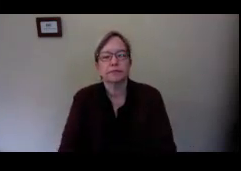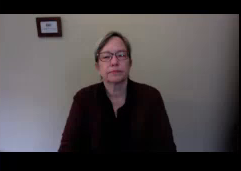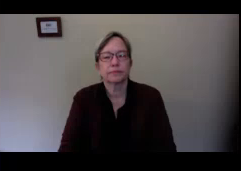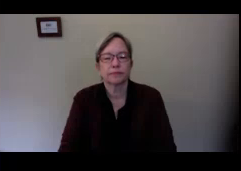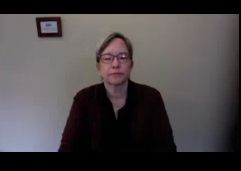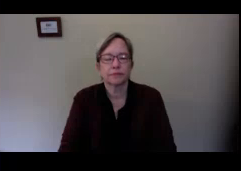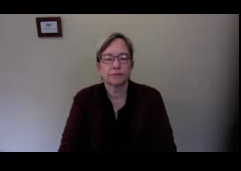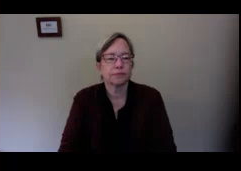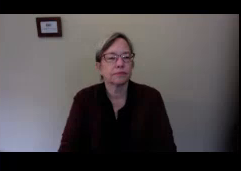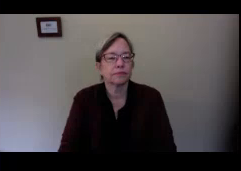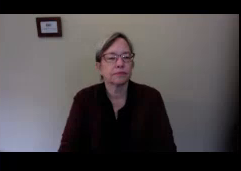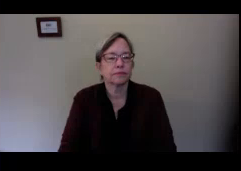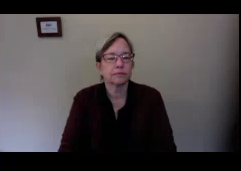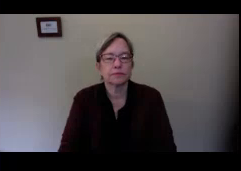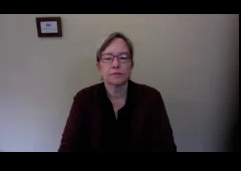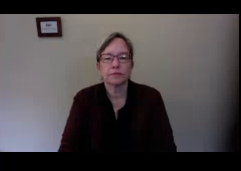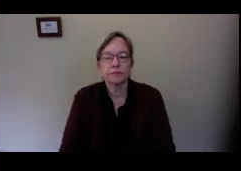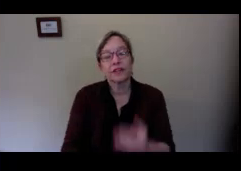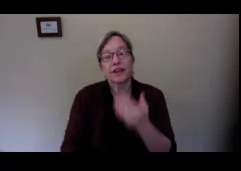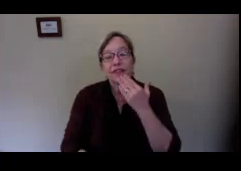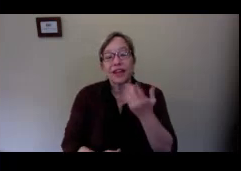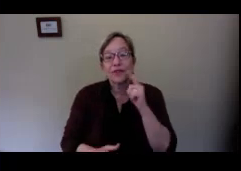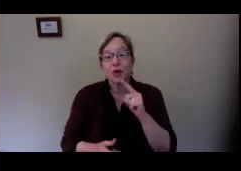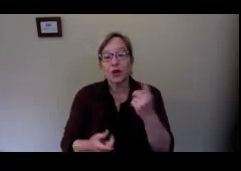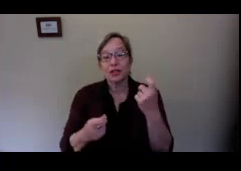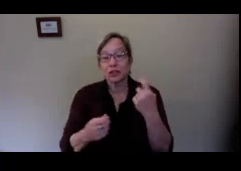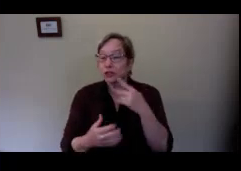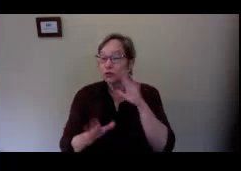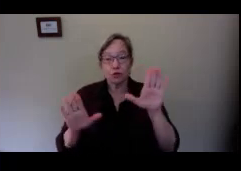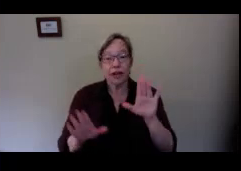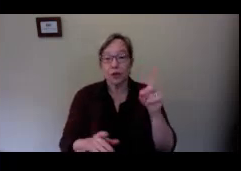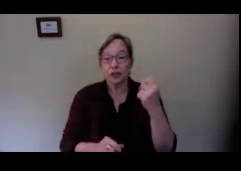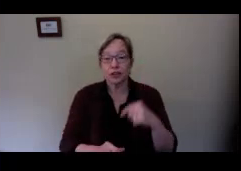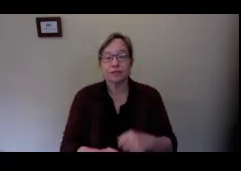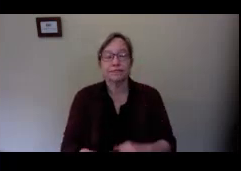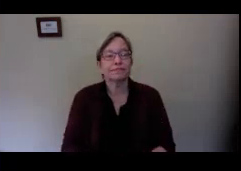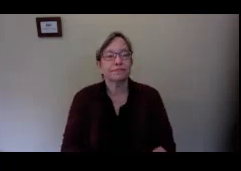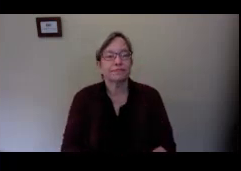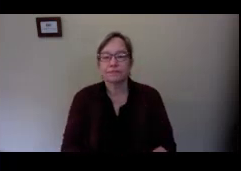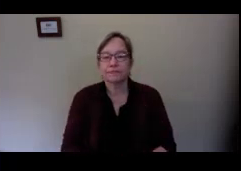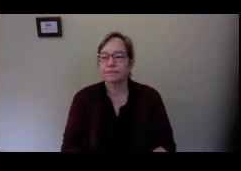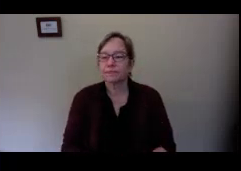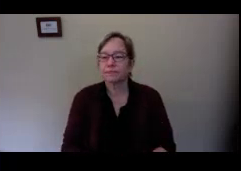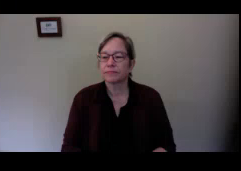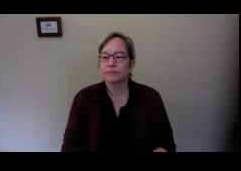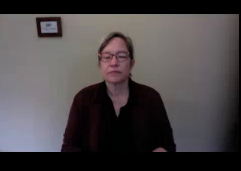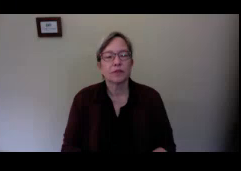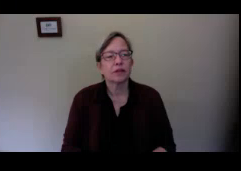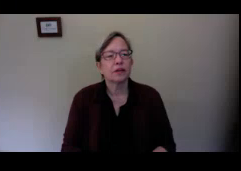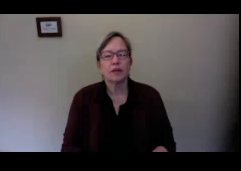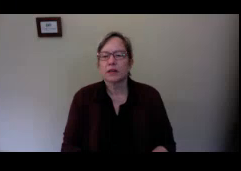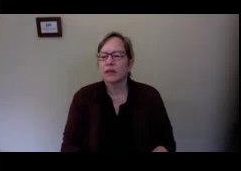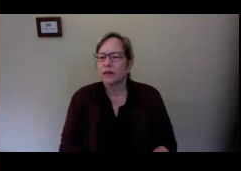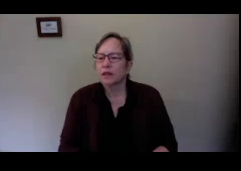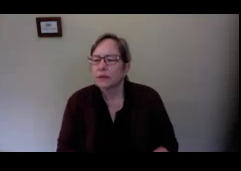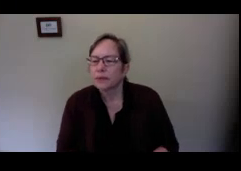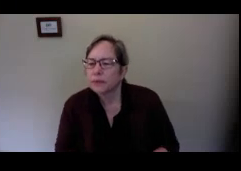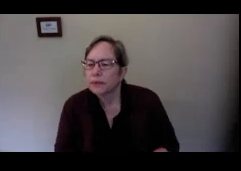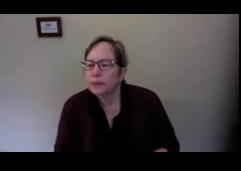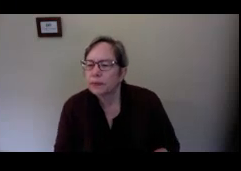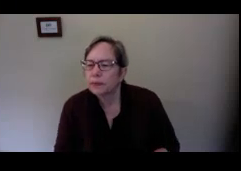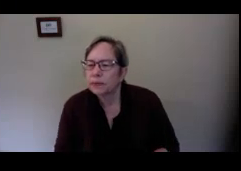continue. So thank you for your question. That was a great question. So So how do we handle reasonable accommodation requests?